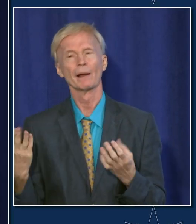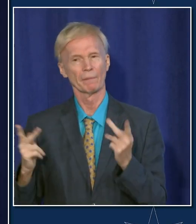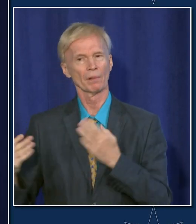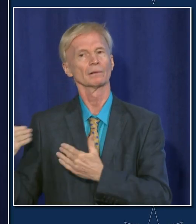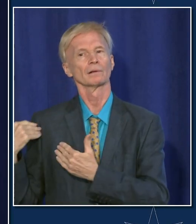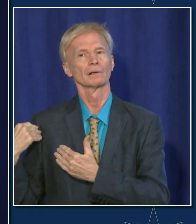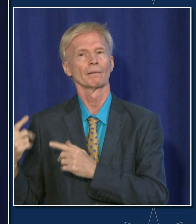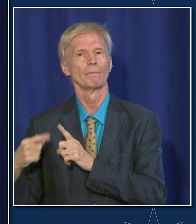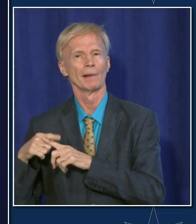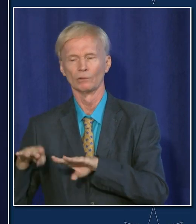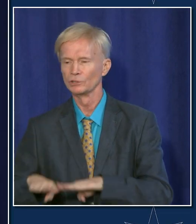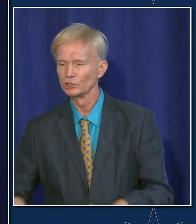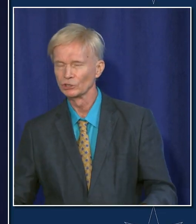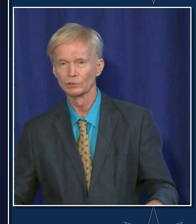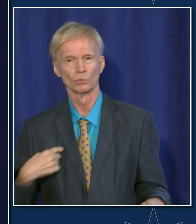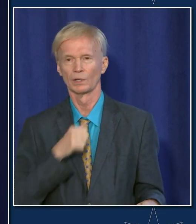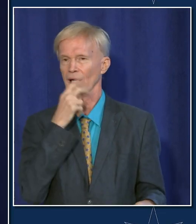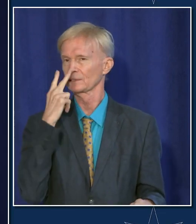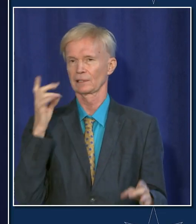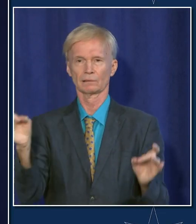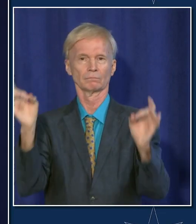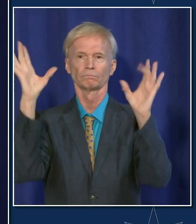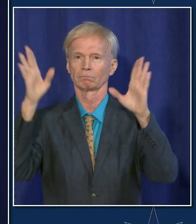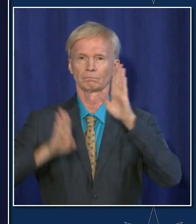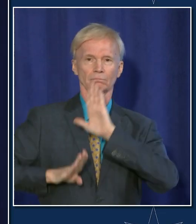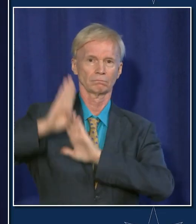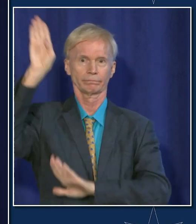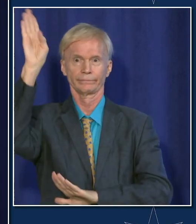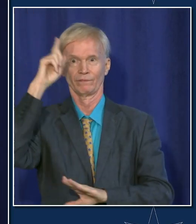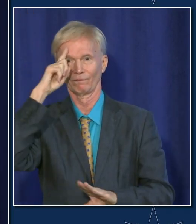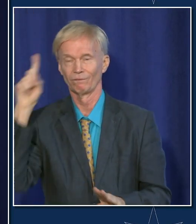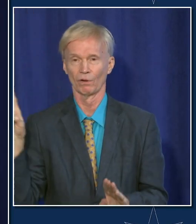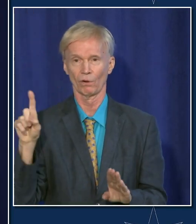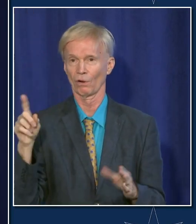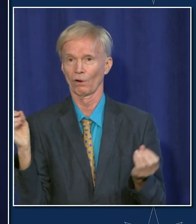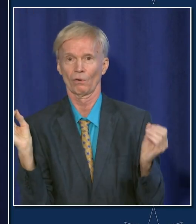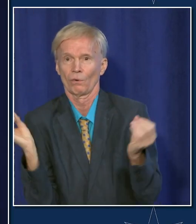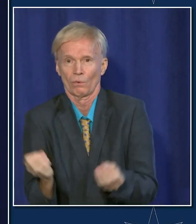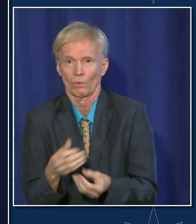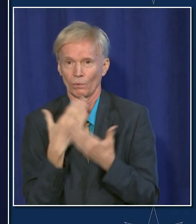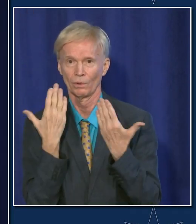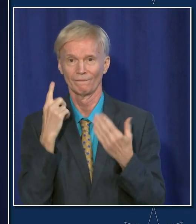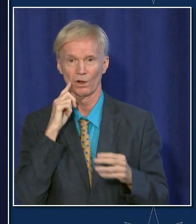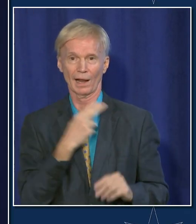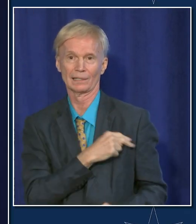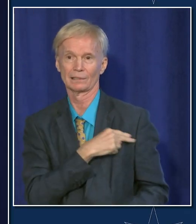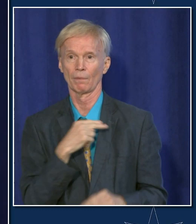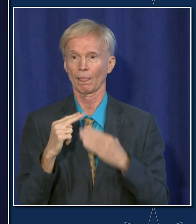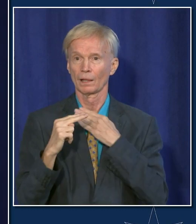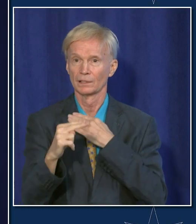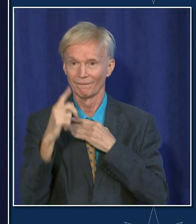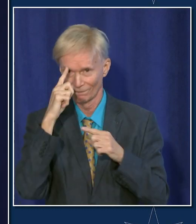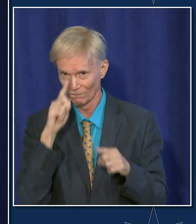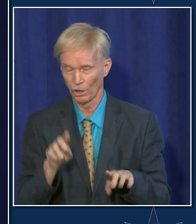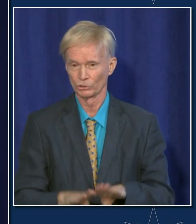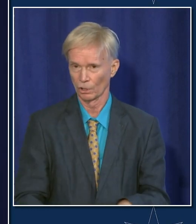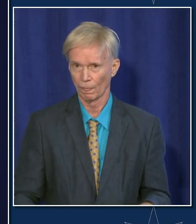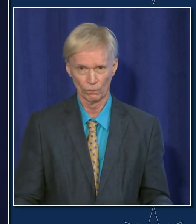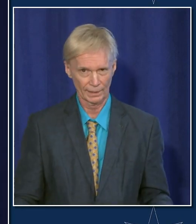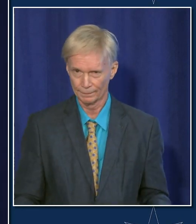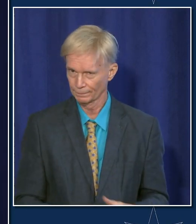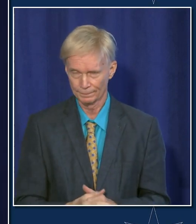about kids. We've not seen a significant surge in cases and not a surge really at all in hospitalizations at this point for